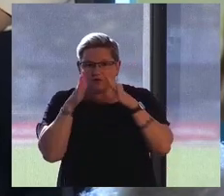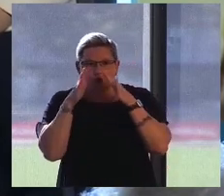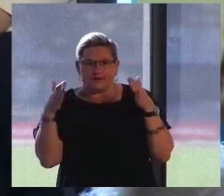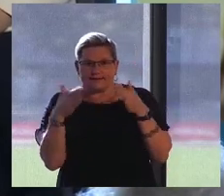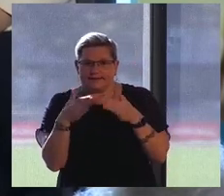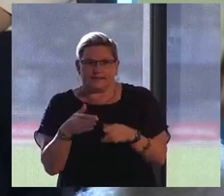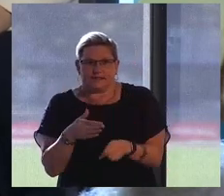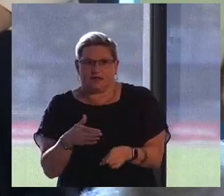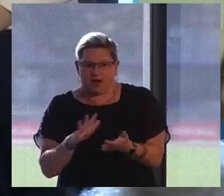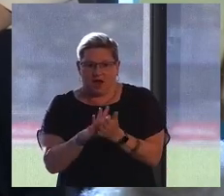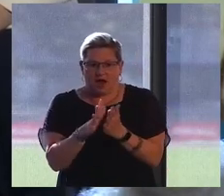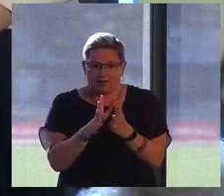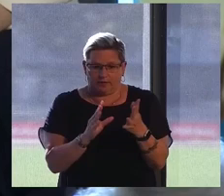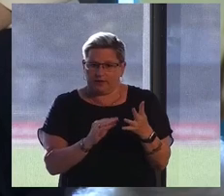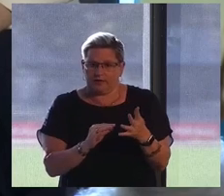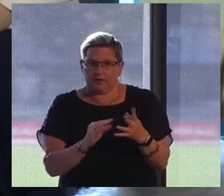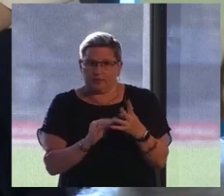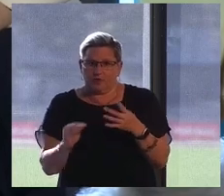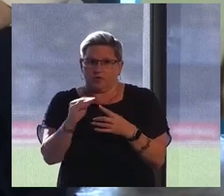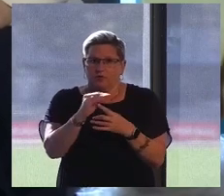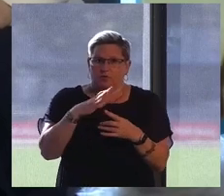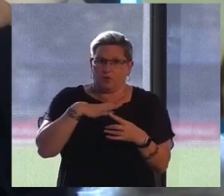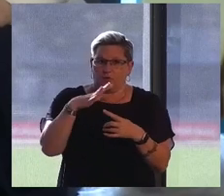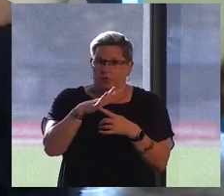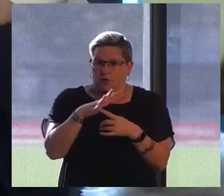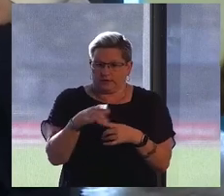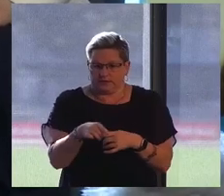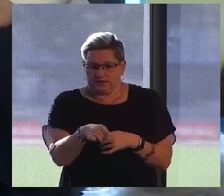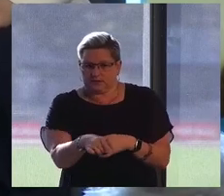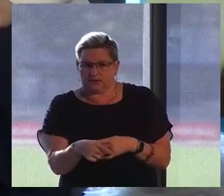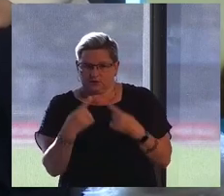make it more important? Do you understand what I'm saying?